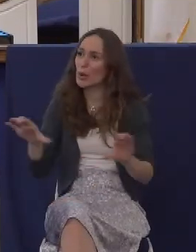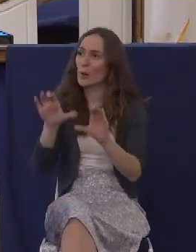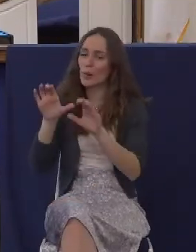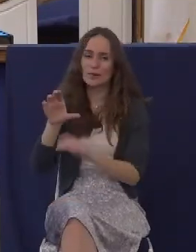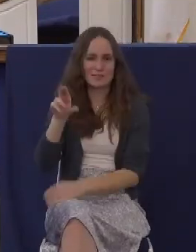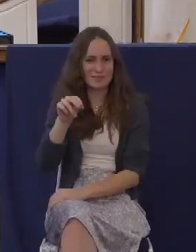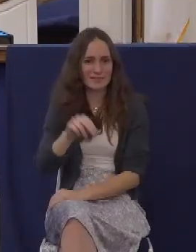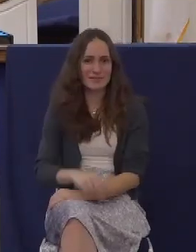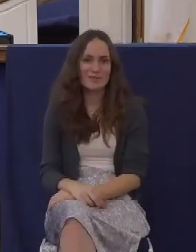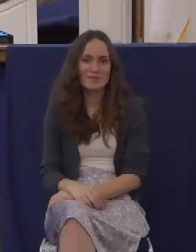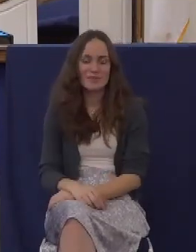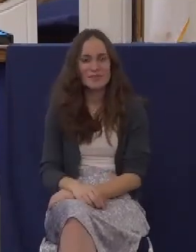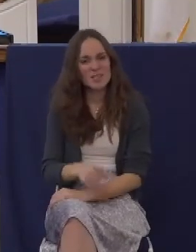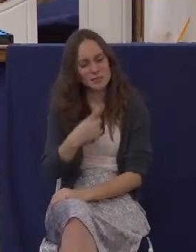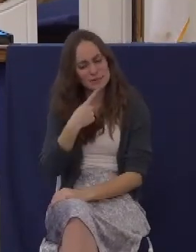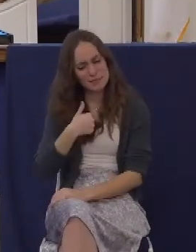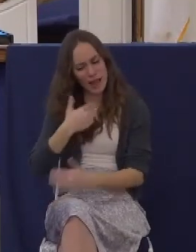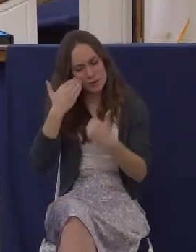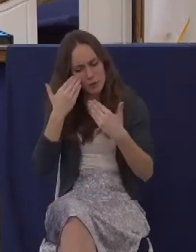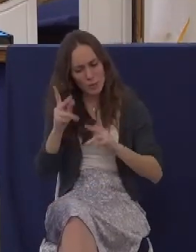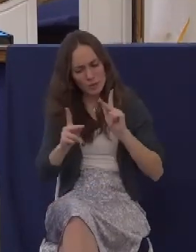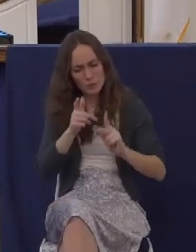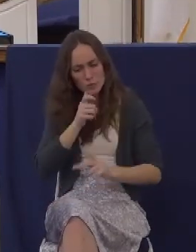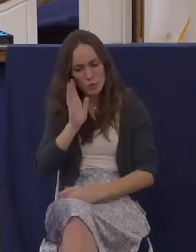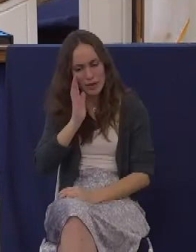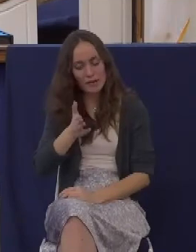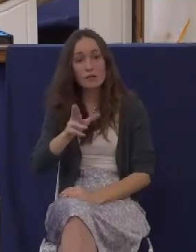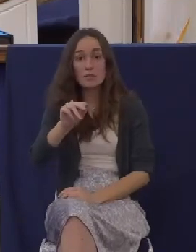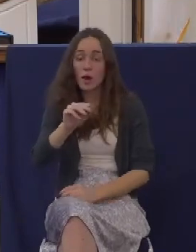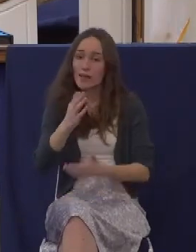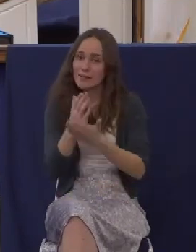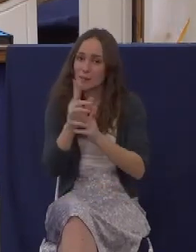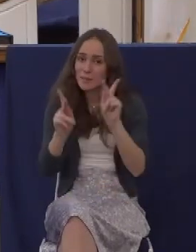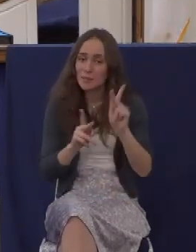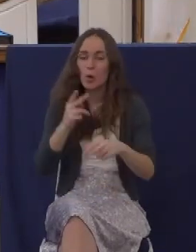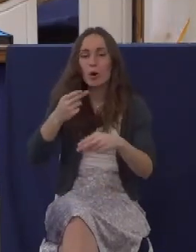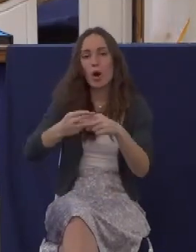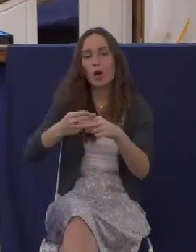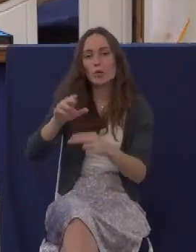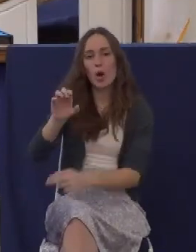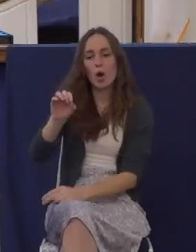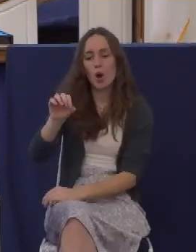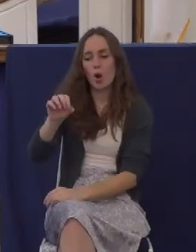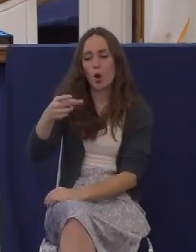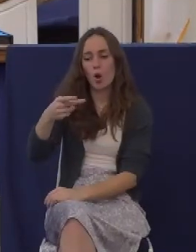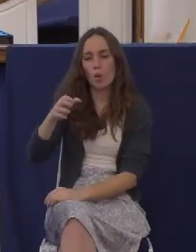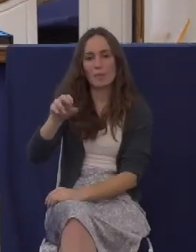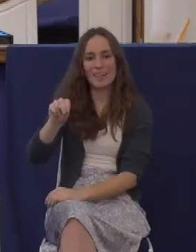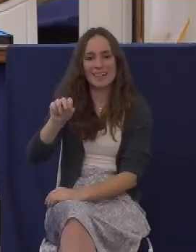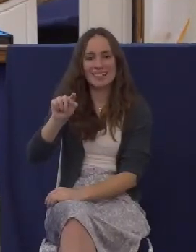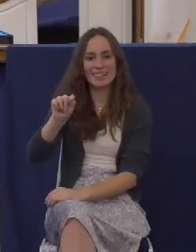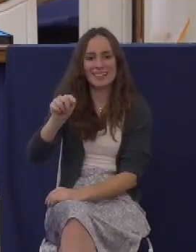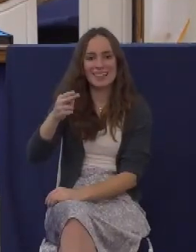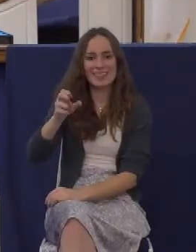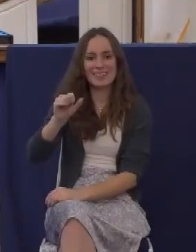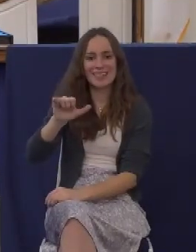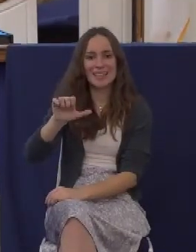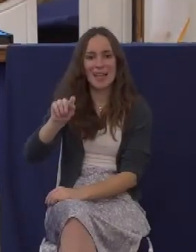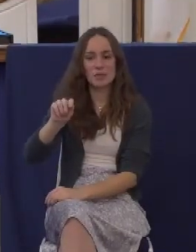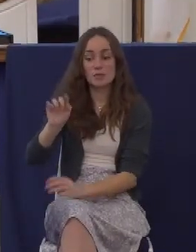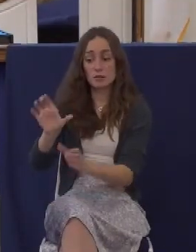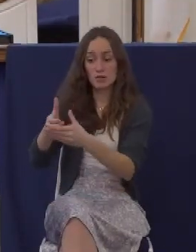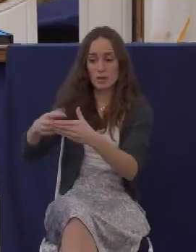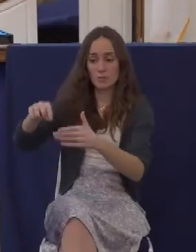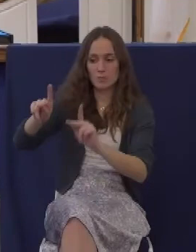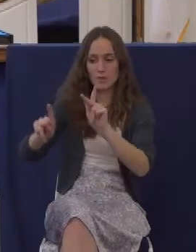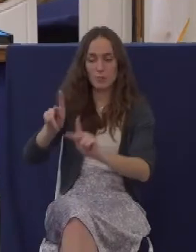You say, I don't know anyone who would do that, really. Well, there are people today called open theists, and they really believe that God doesn't know everything. He doesn't know the full future, and he's learning as he